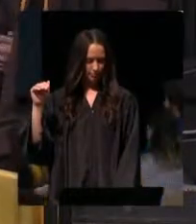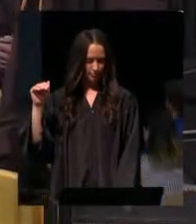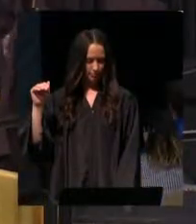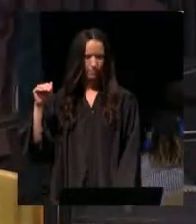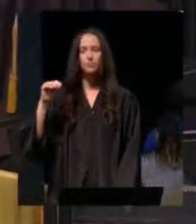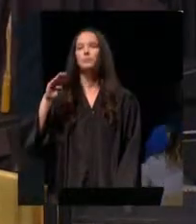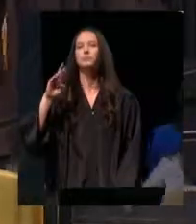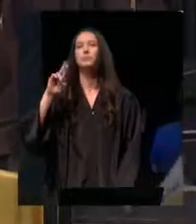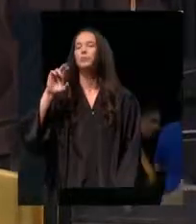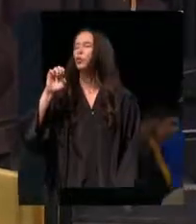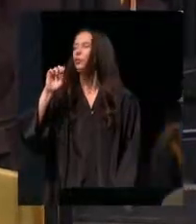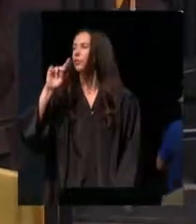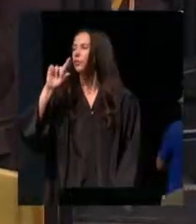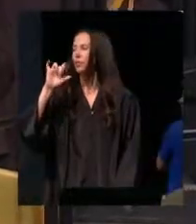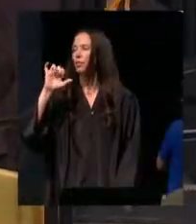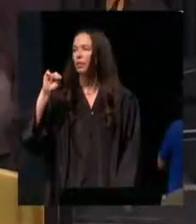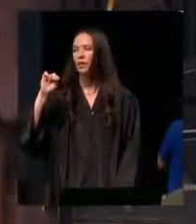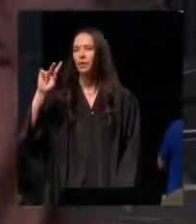Brooklyn Klein.